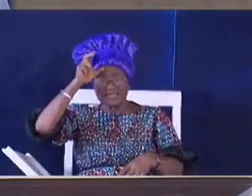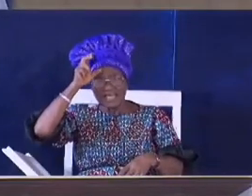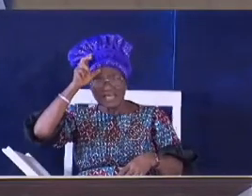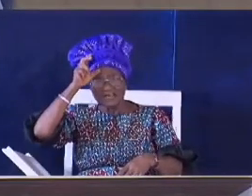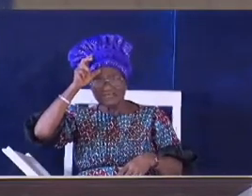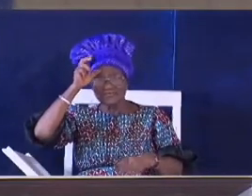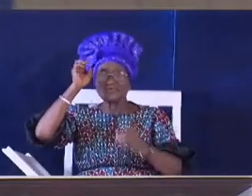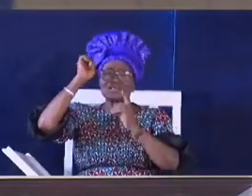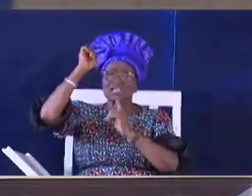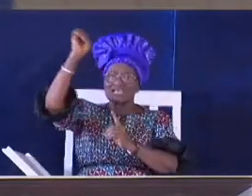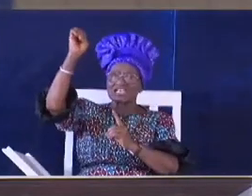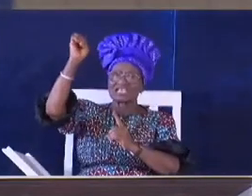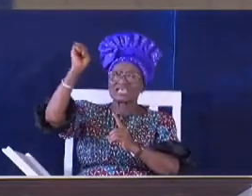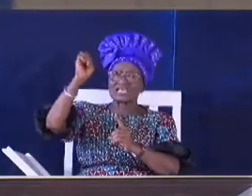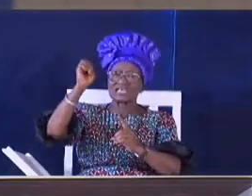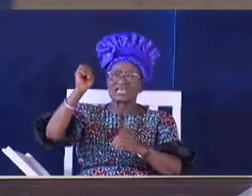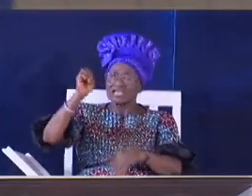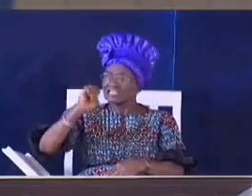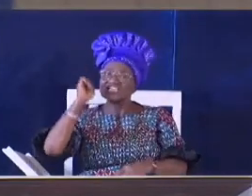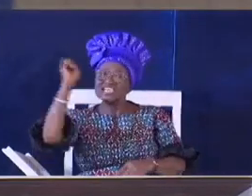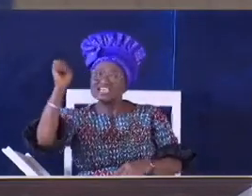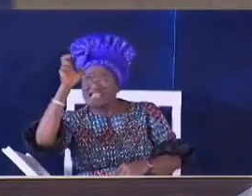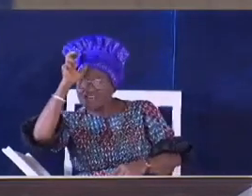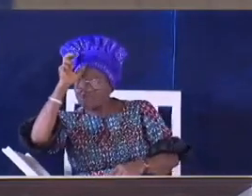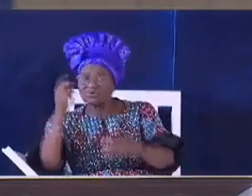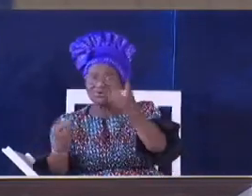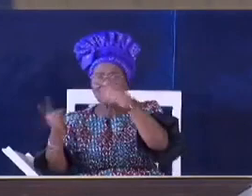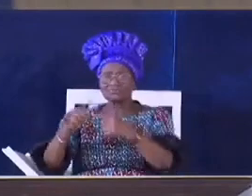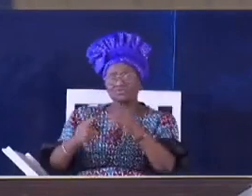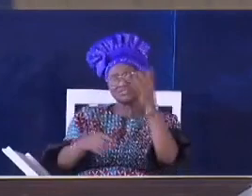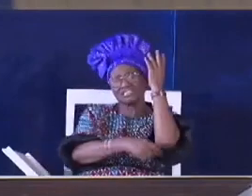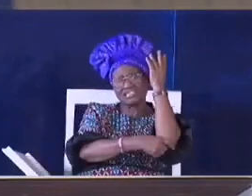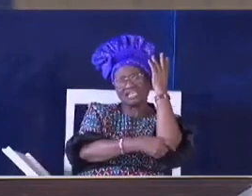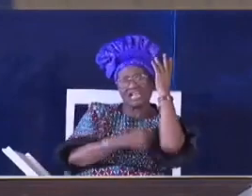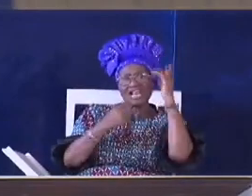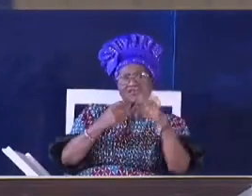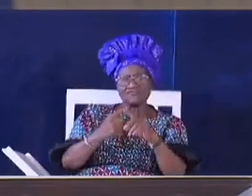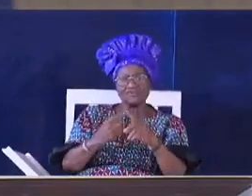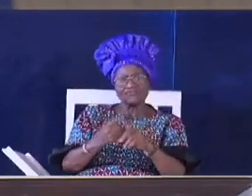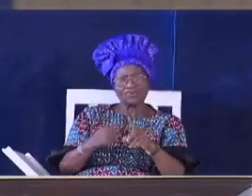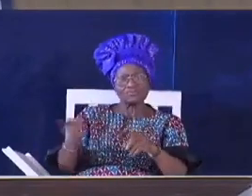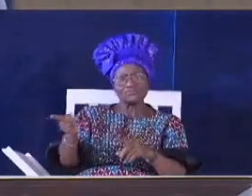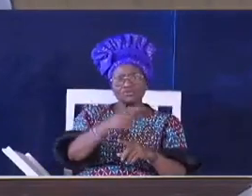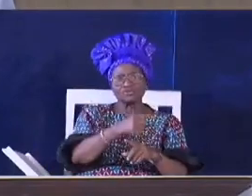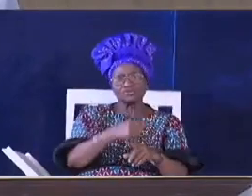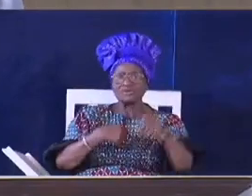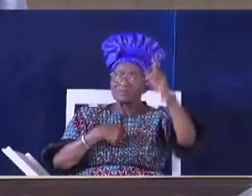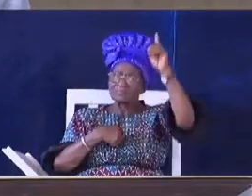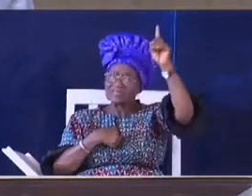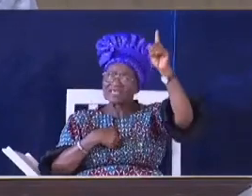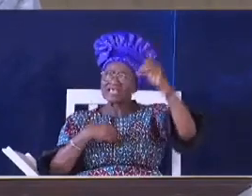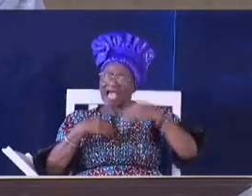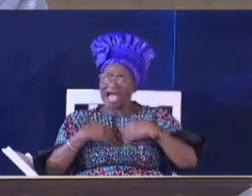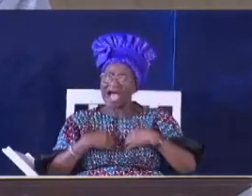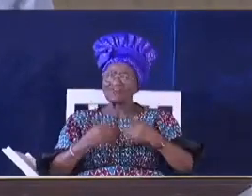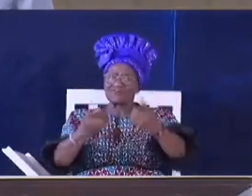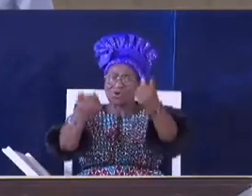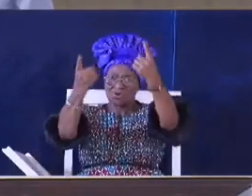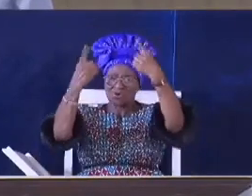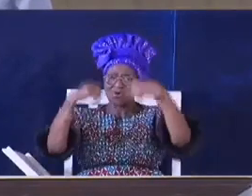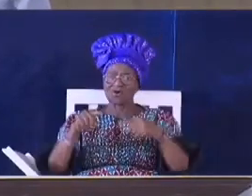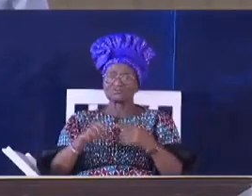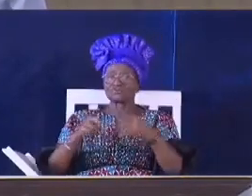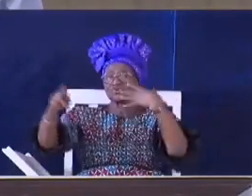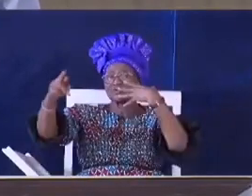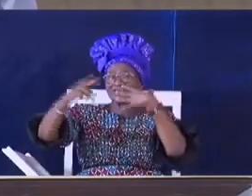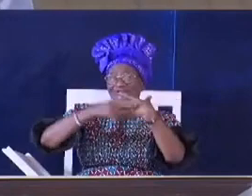he comes to steal from you, I have come to restore to you.